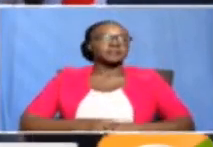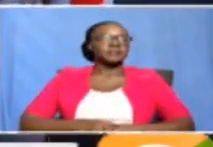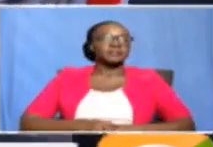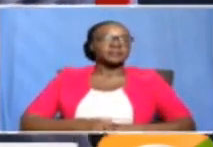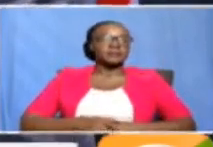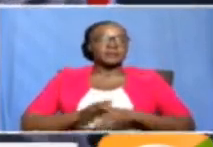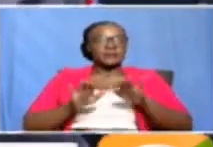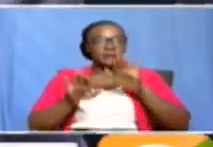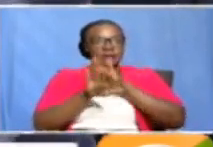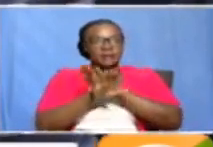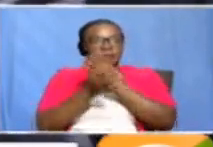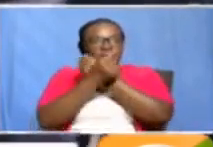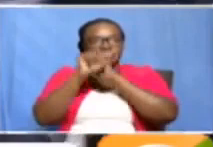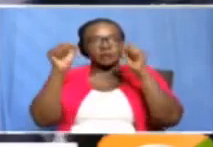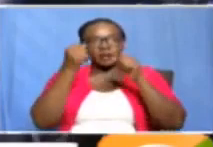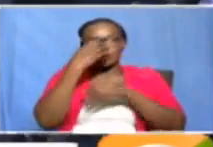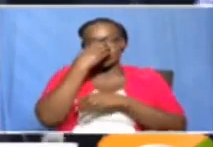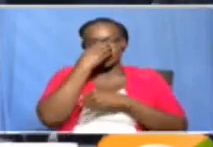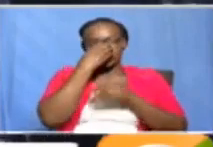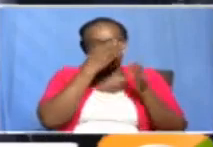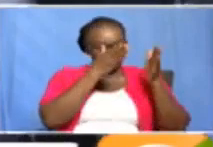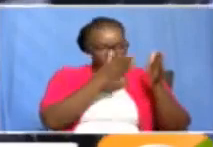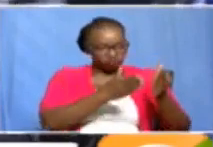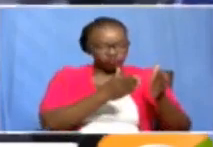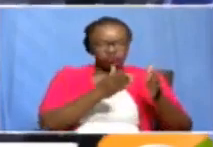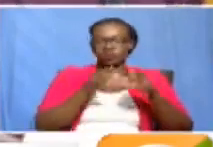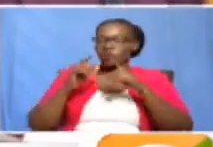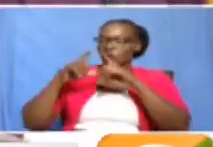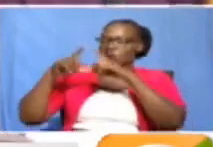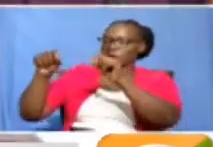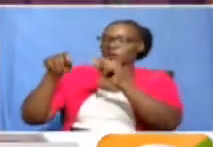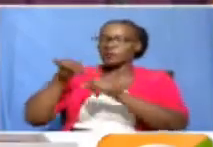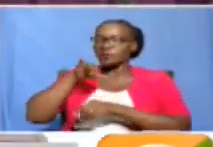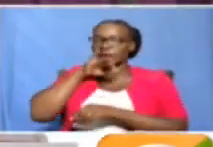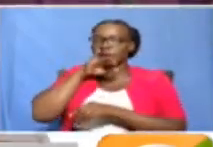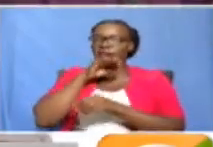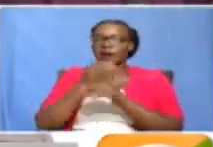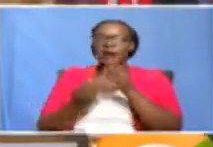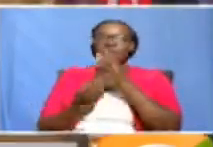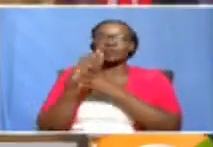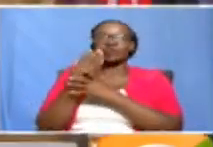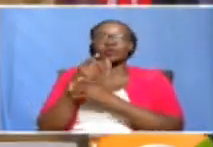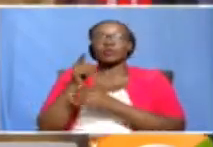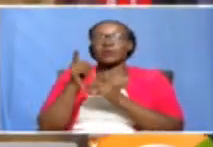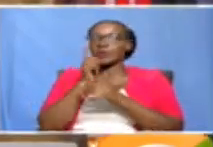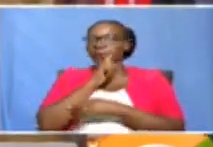Deputy President William Ruto's sentiments against Raila Odinga has sparked sharp reactions